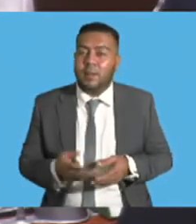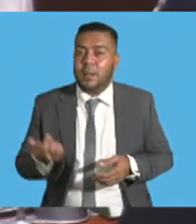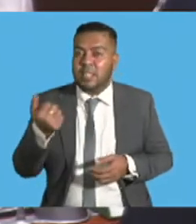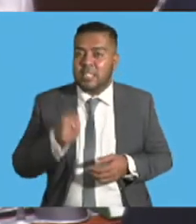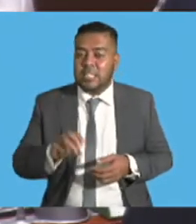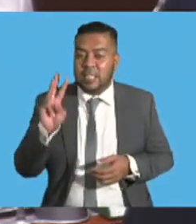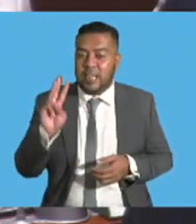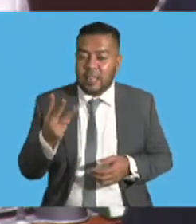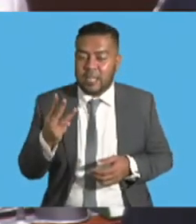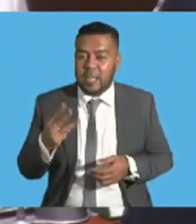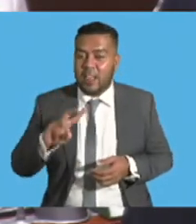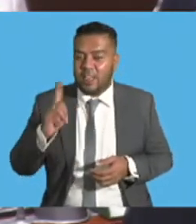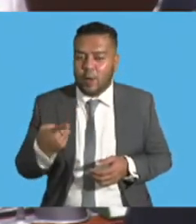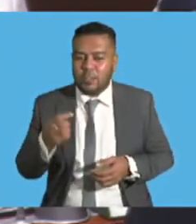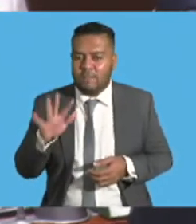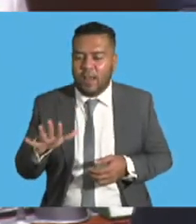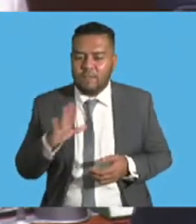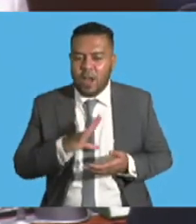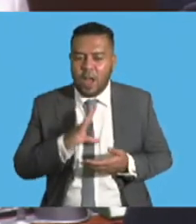63,500